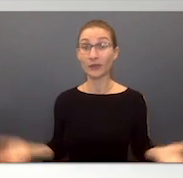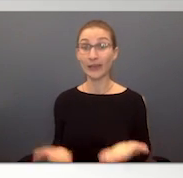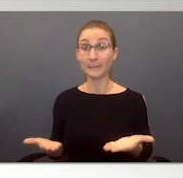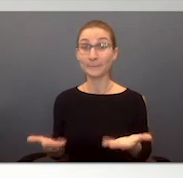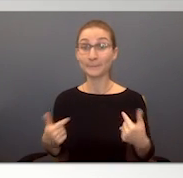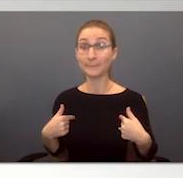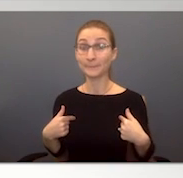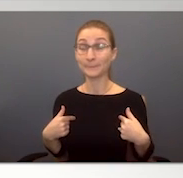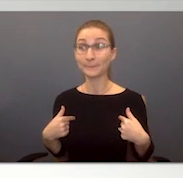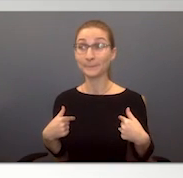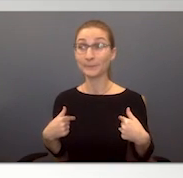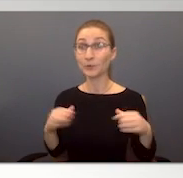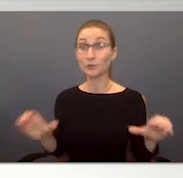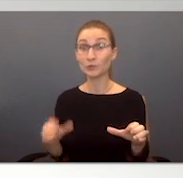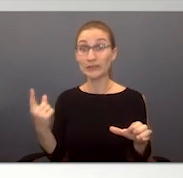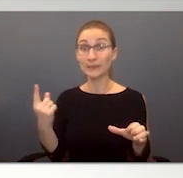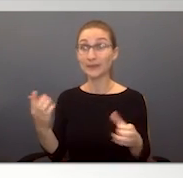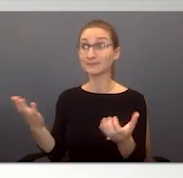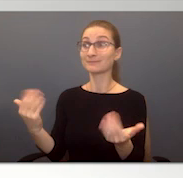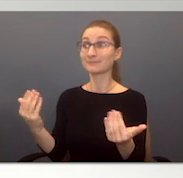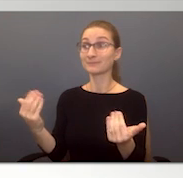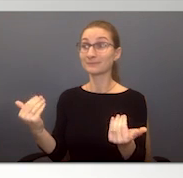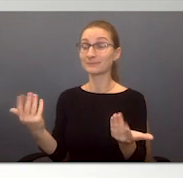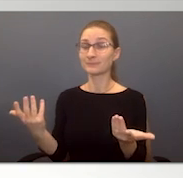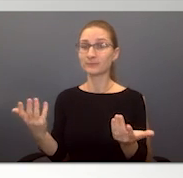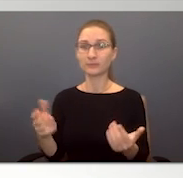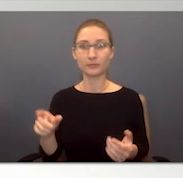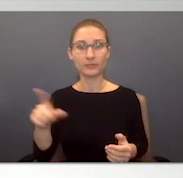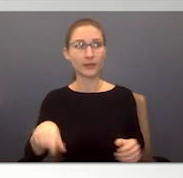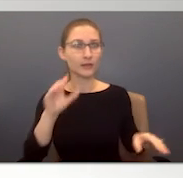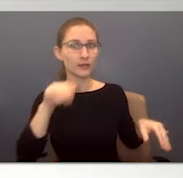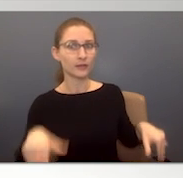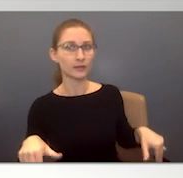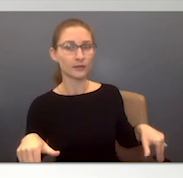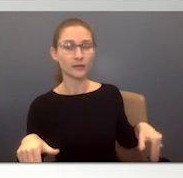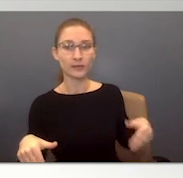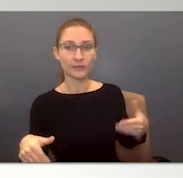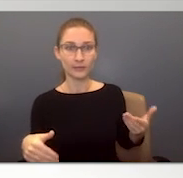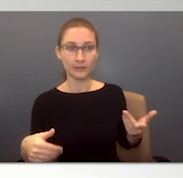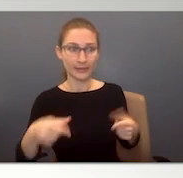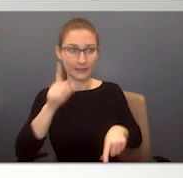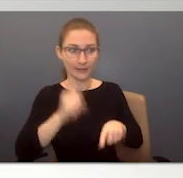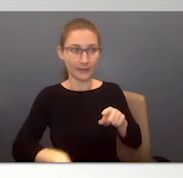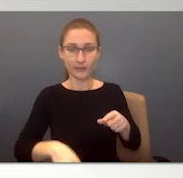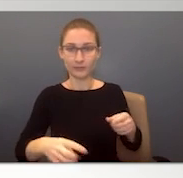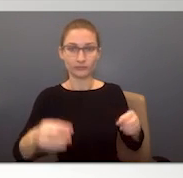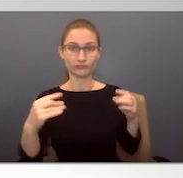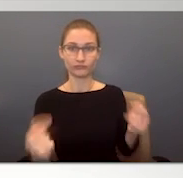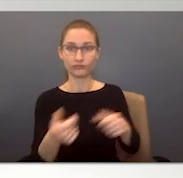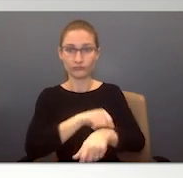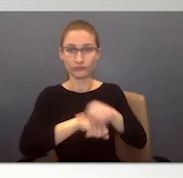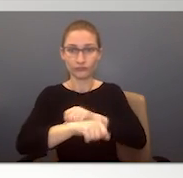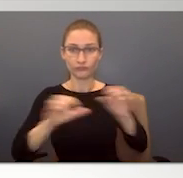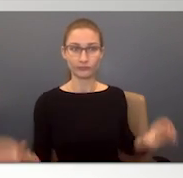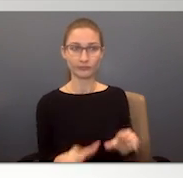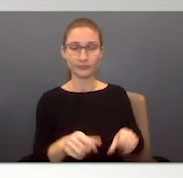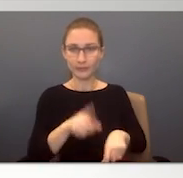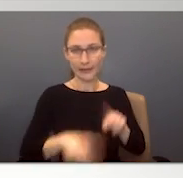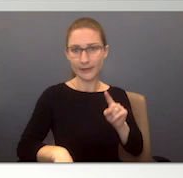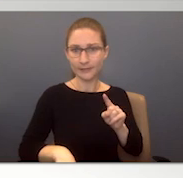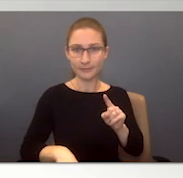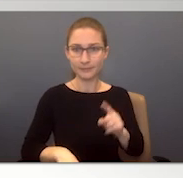last minute, okay, here I am, now do something, you know, it puts them in a bad position as well. So,